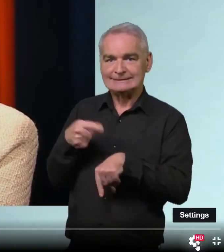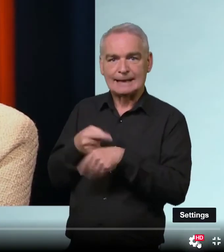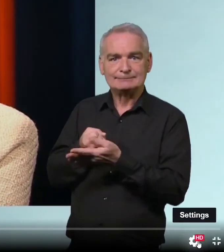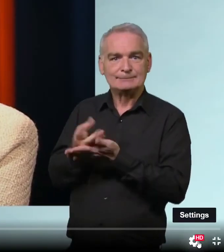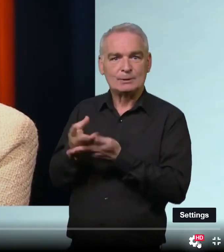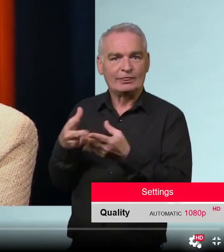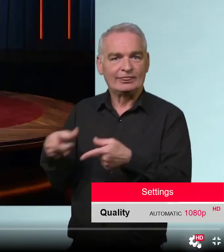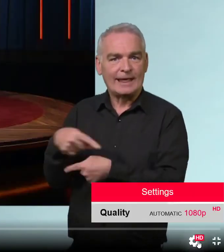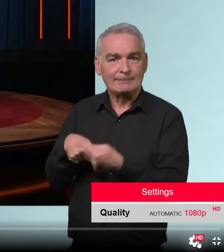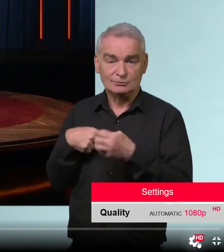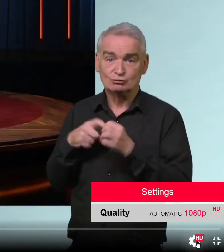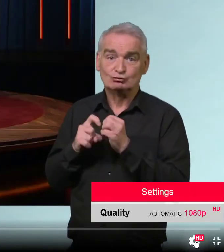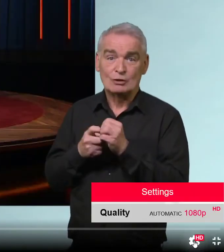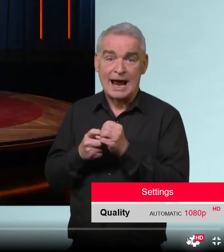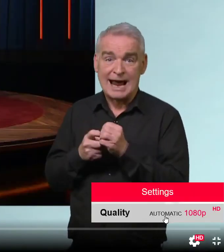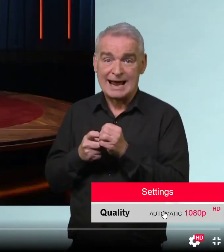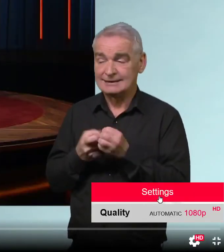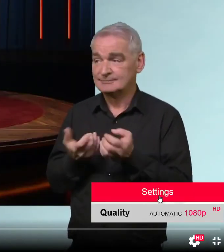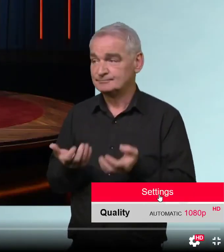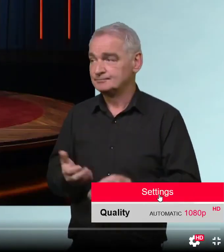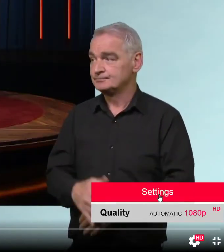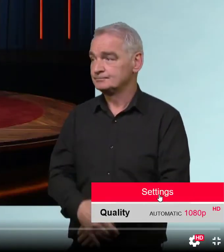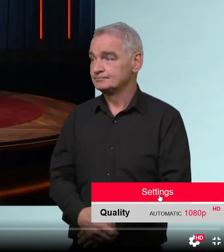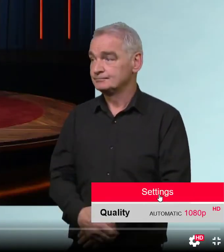them. So I tried, you know, to...